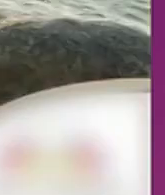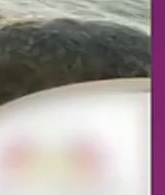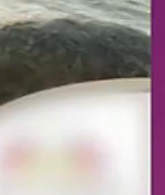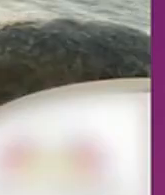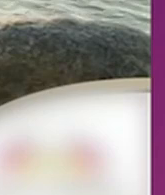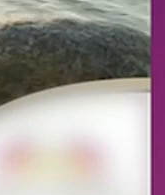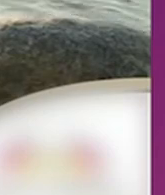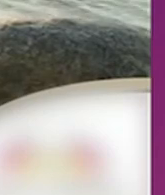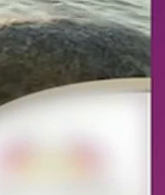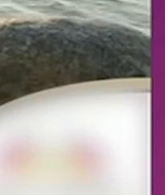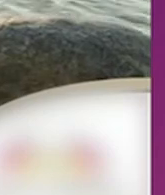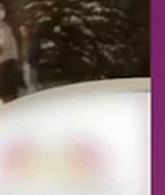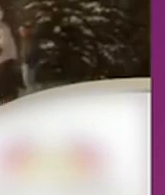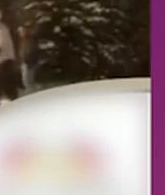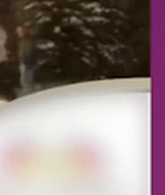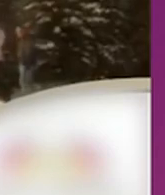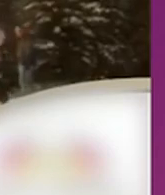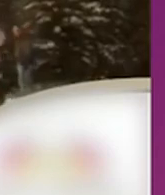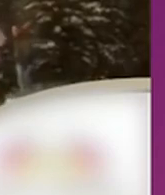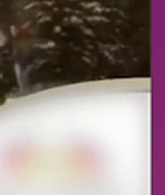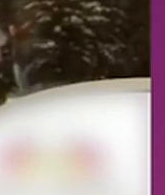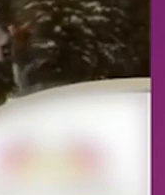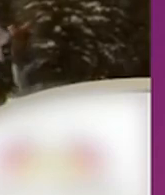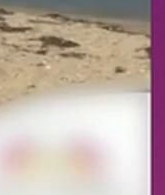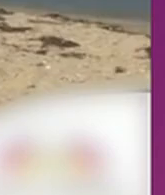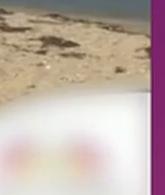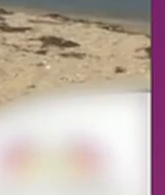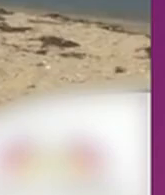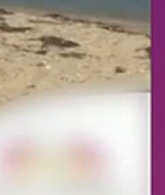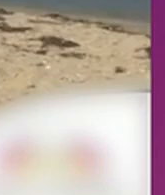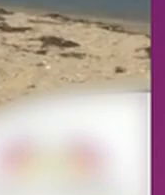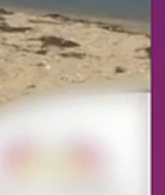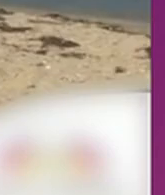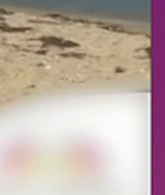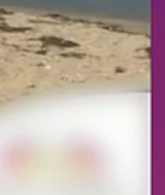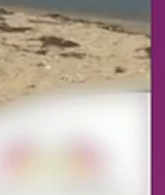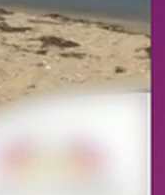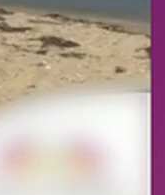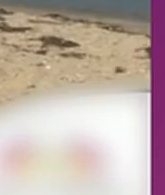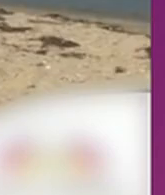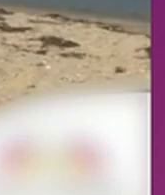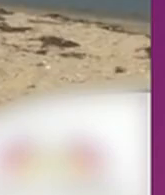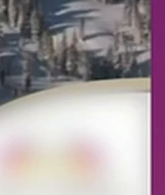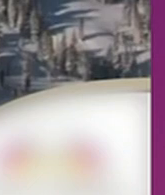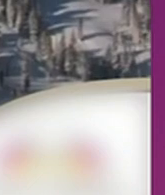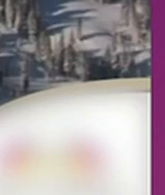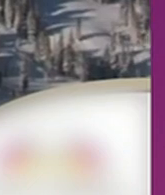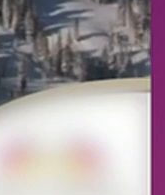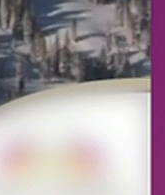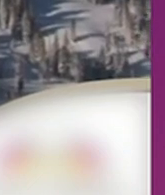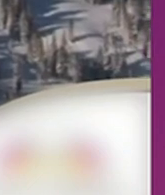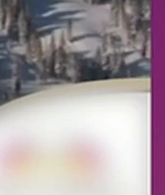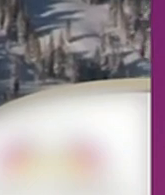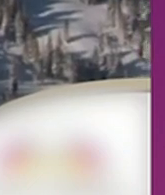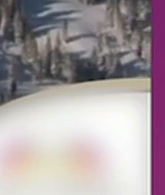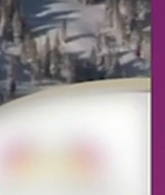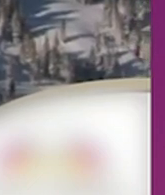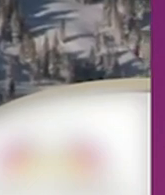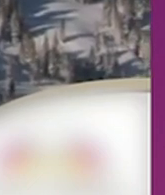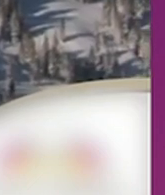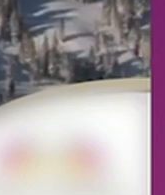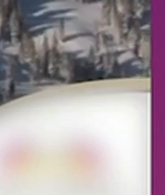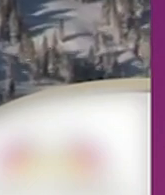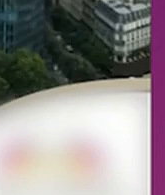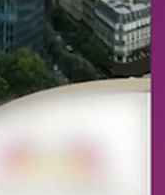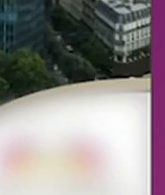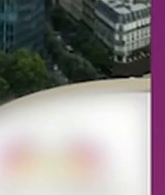What kind of holidays do you like going on? Are you a fan of the sun and the sea? Do you prefer snowy mountains in the